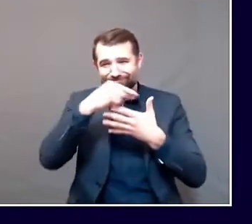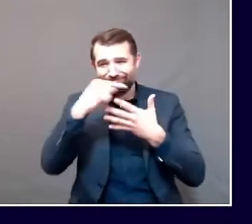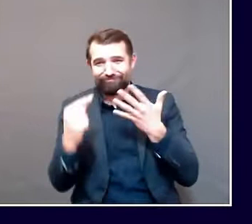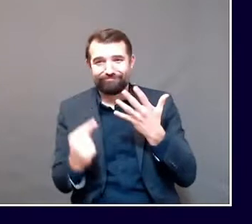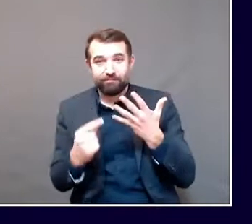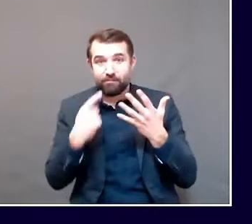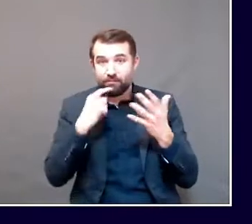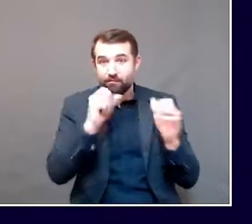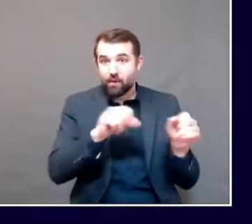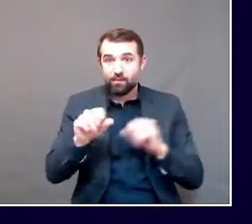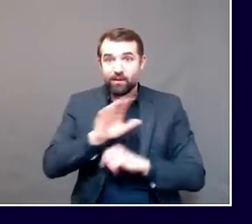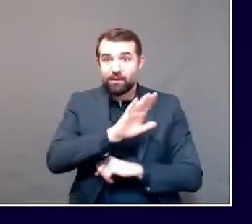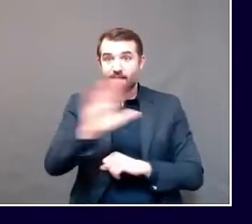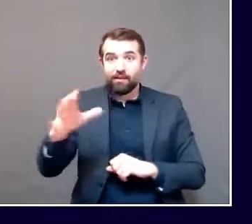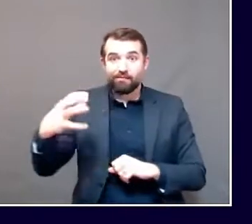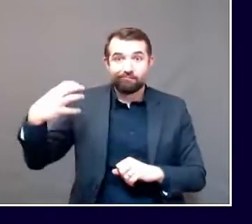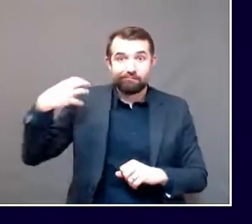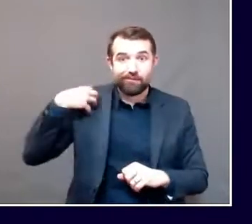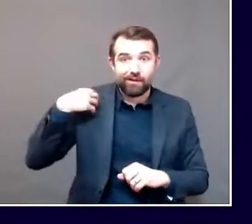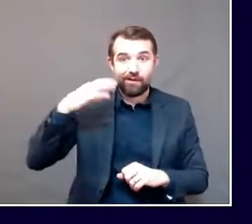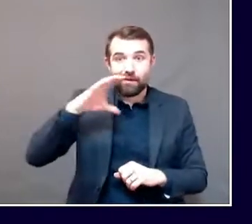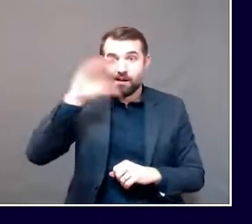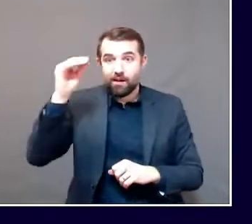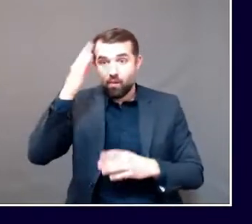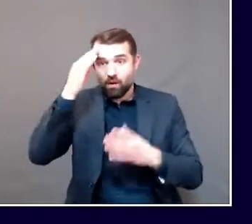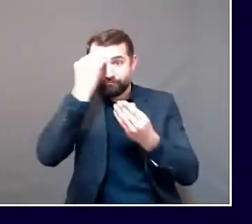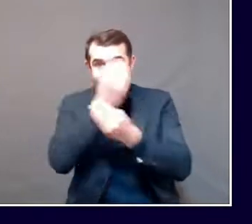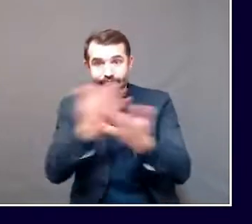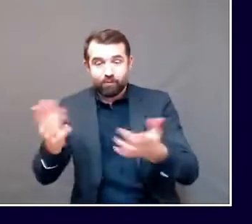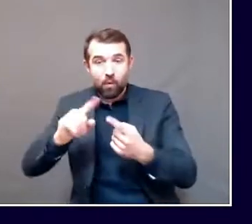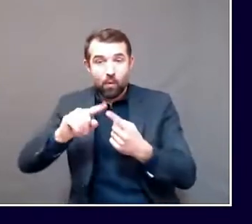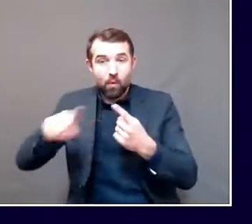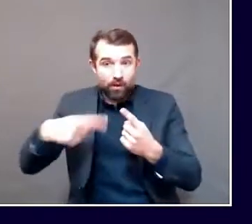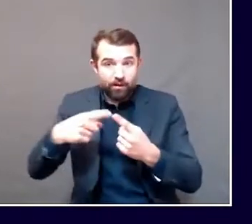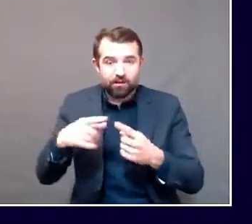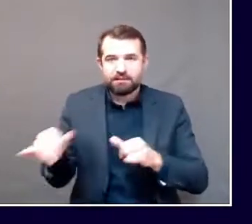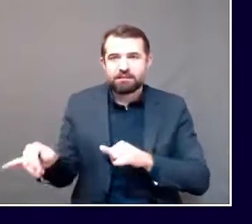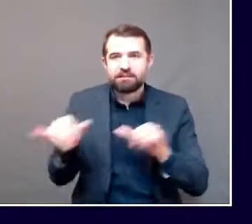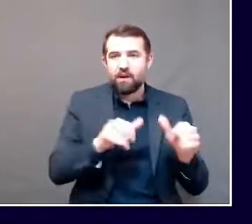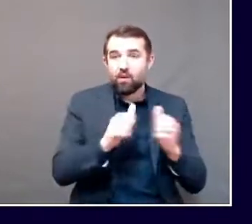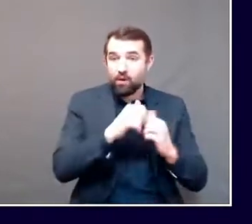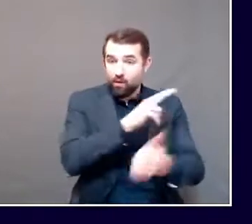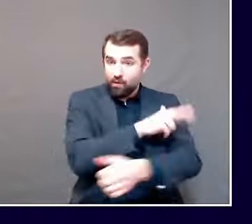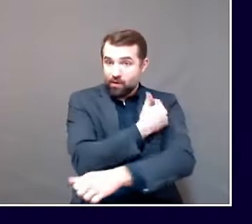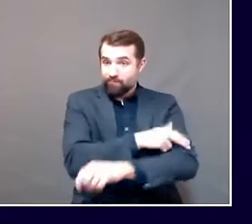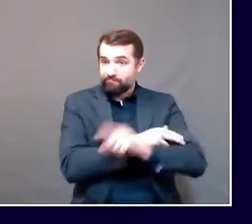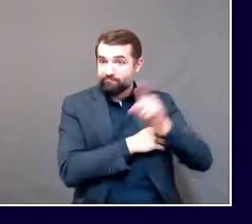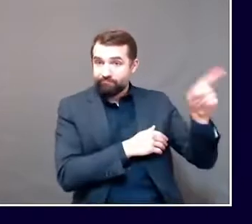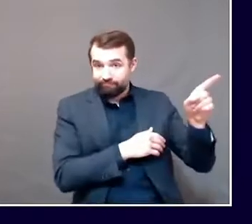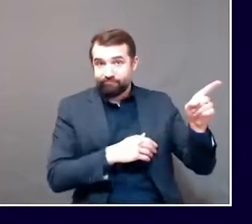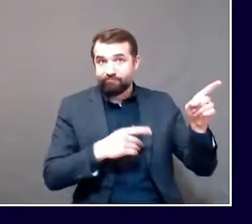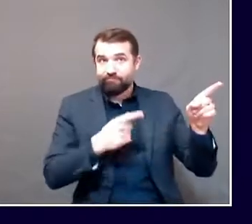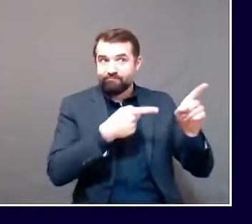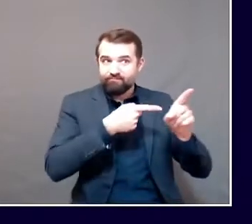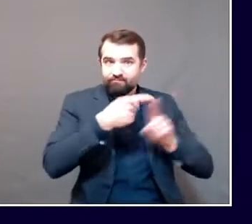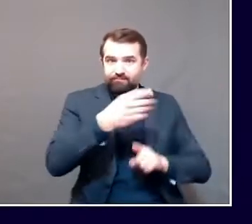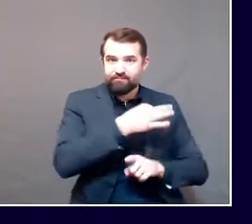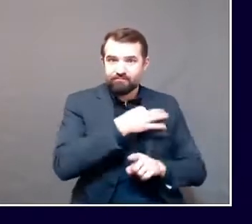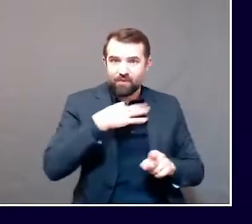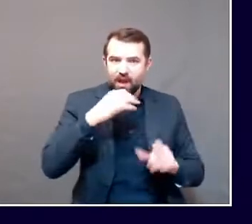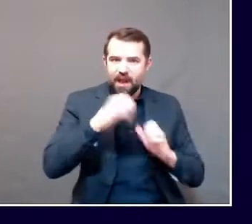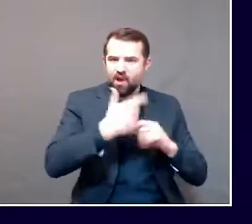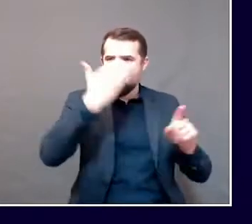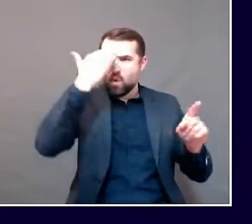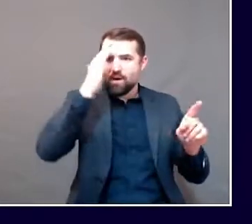you'll be vaccinated, in the same way that hospital-based employees have found out. Similarly, if you're someone older and you're in